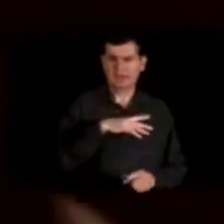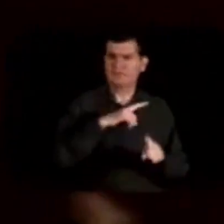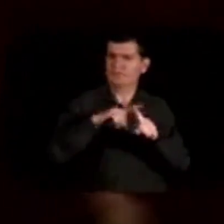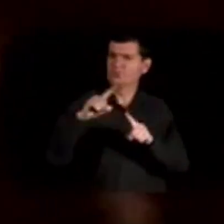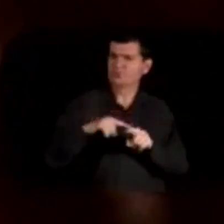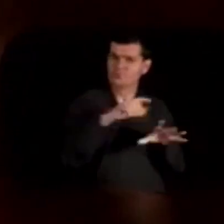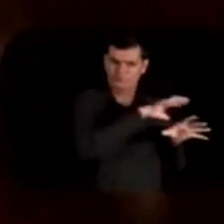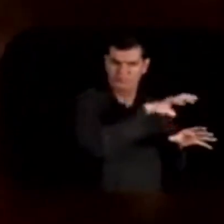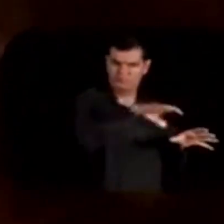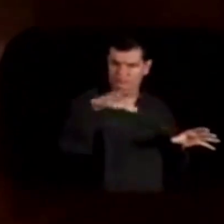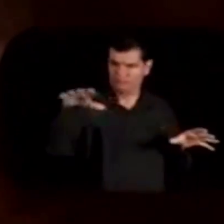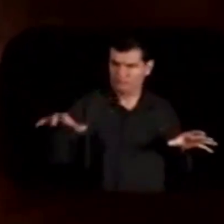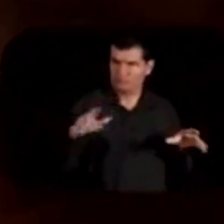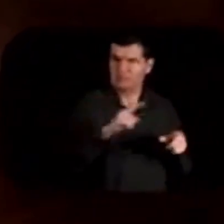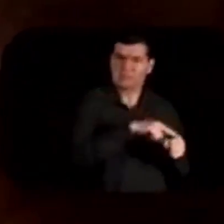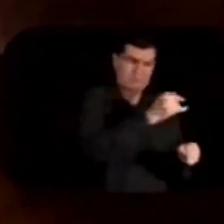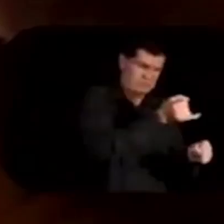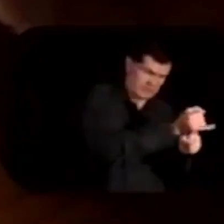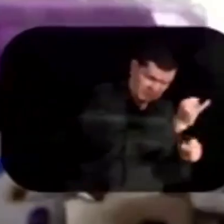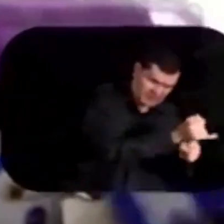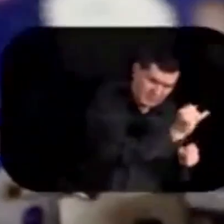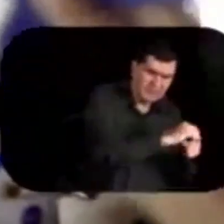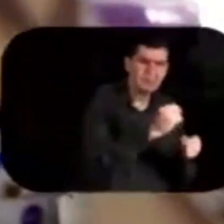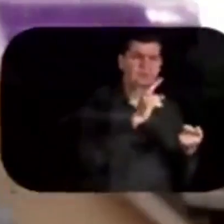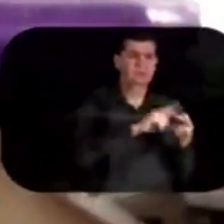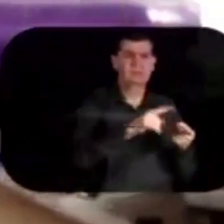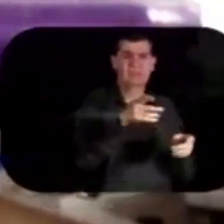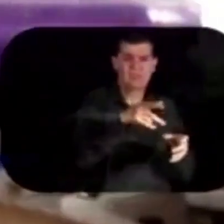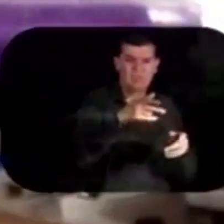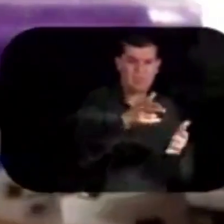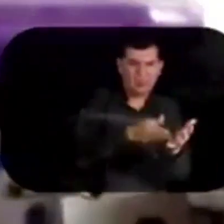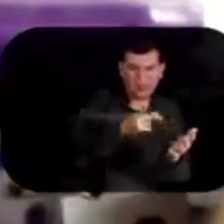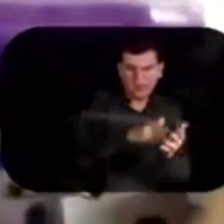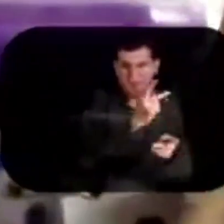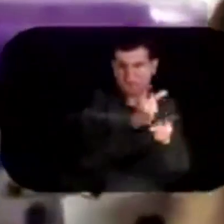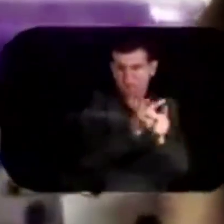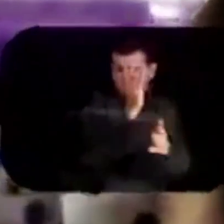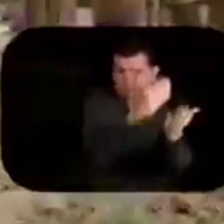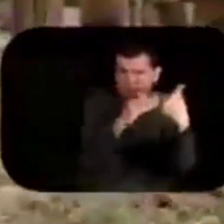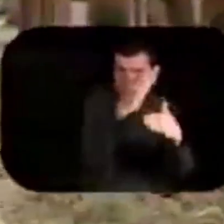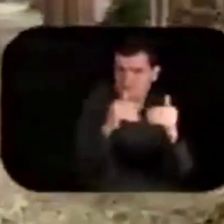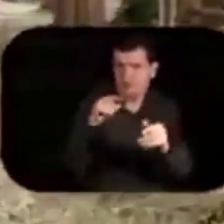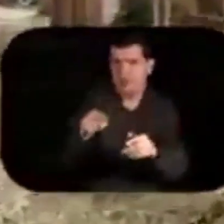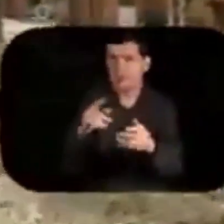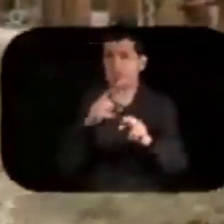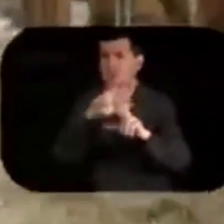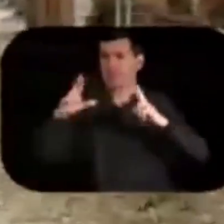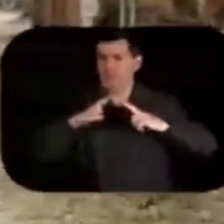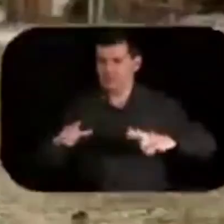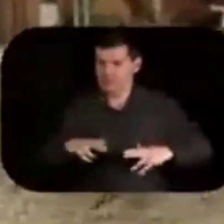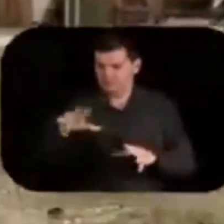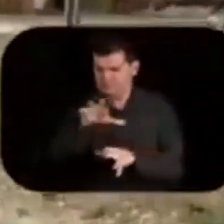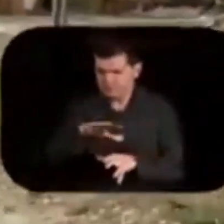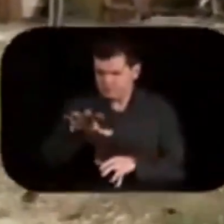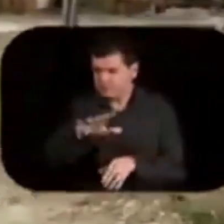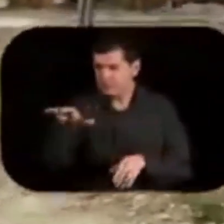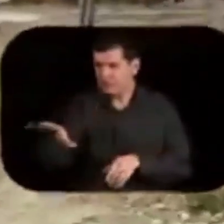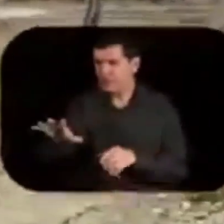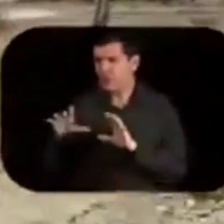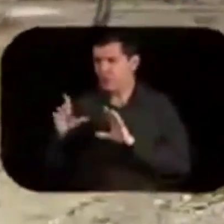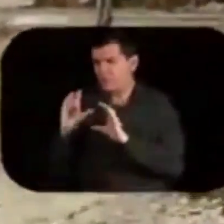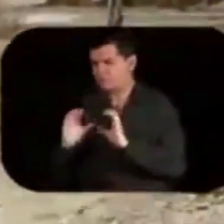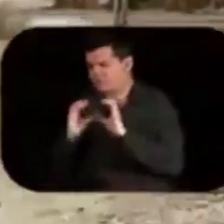So in here we have different work areas such as carpentry, production